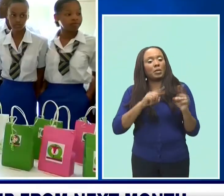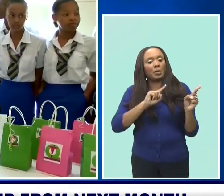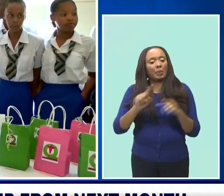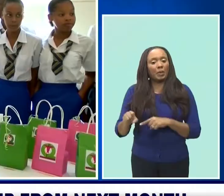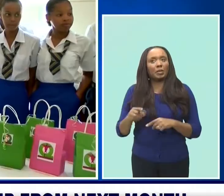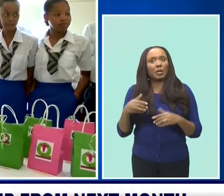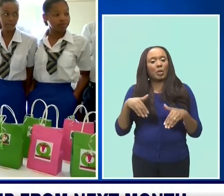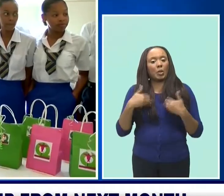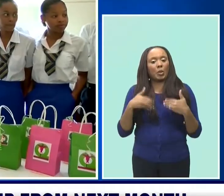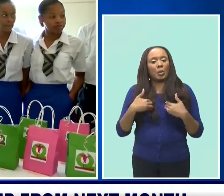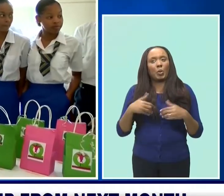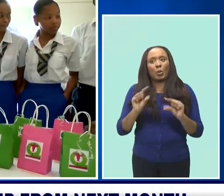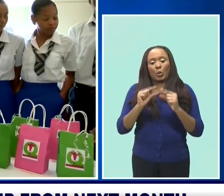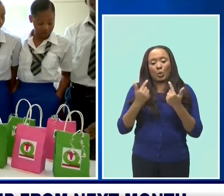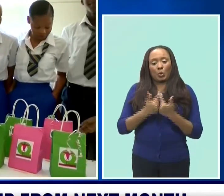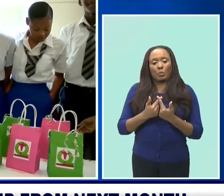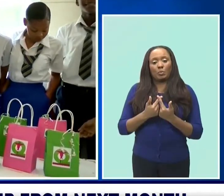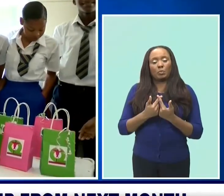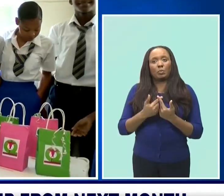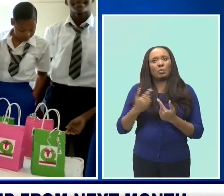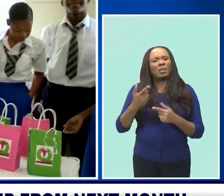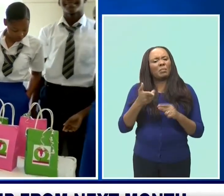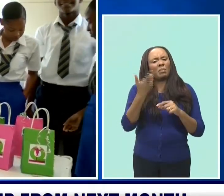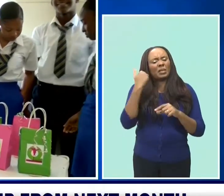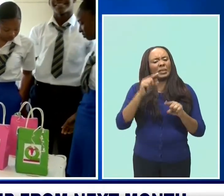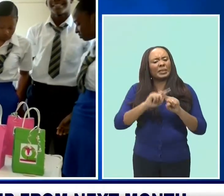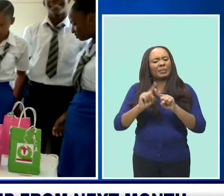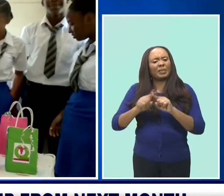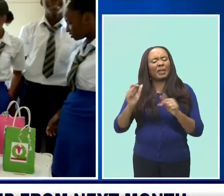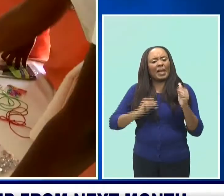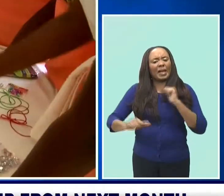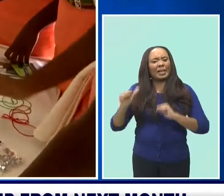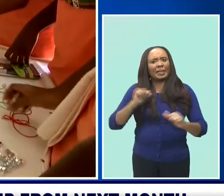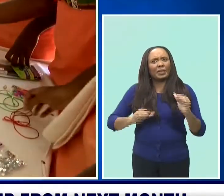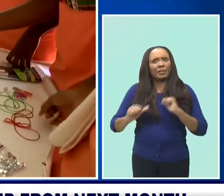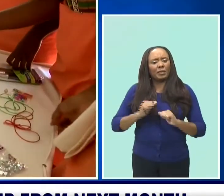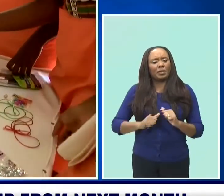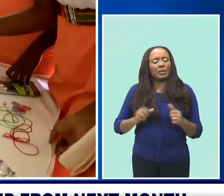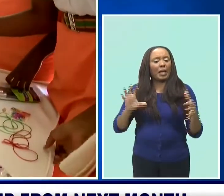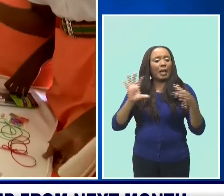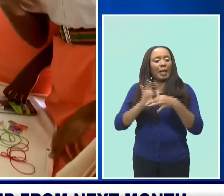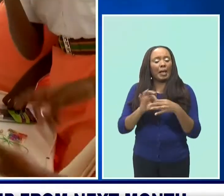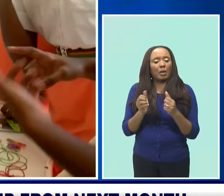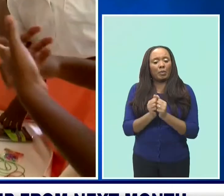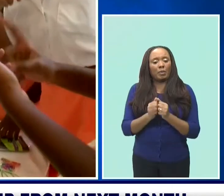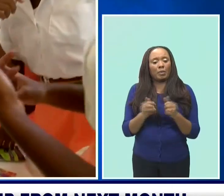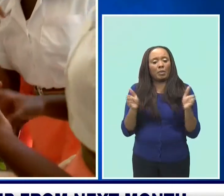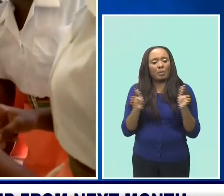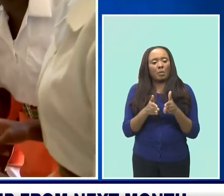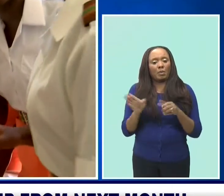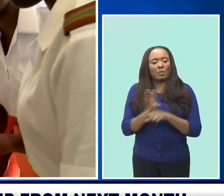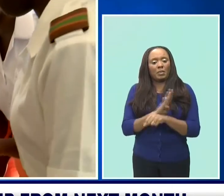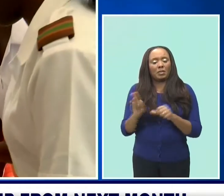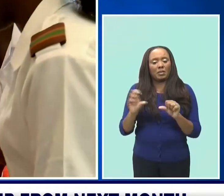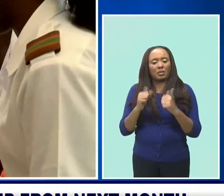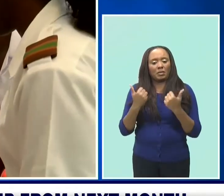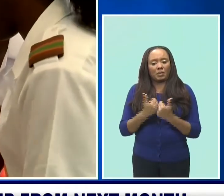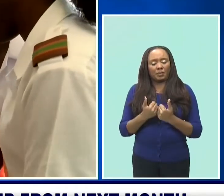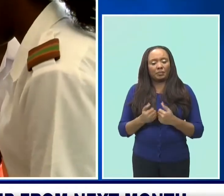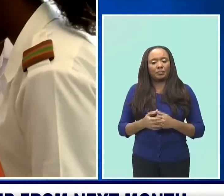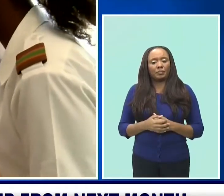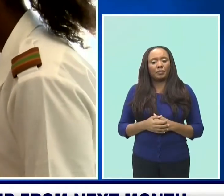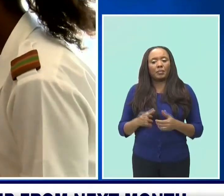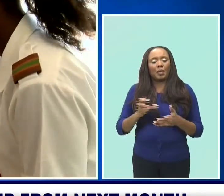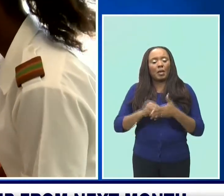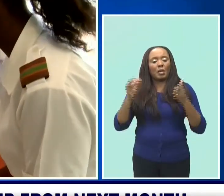symposium, which formed part of the week of events hosted by the Small Business Association. The event brought together students from more than a dozen